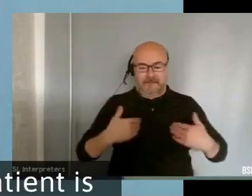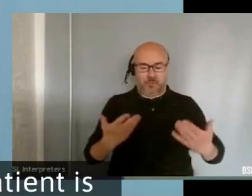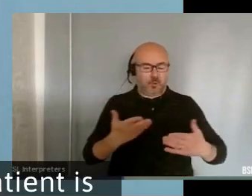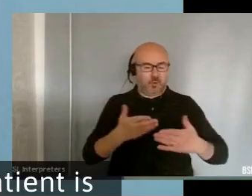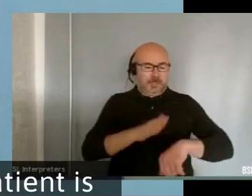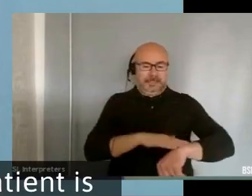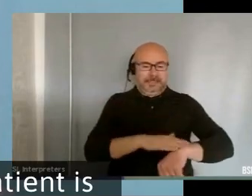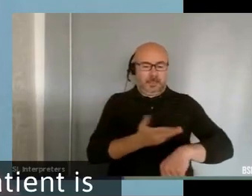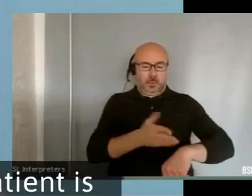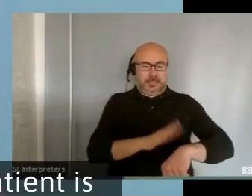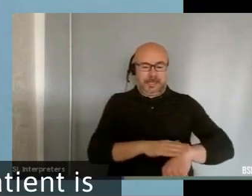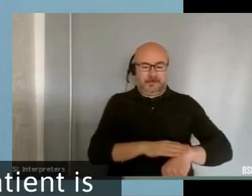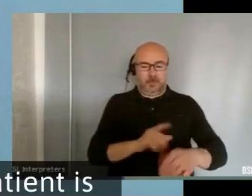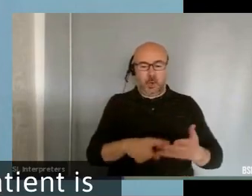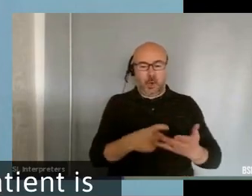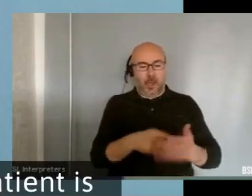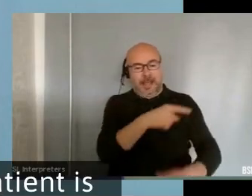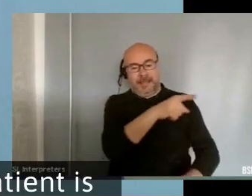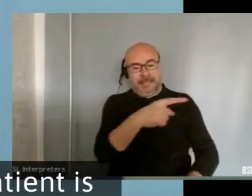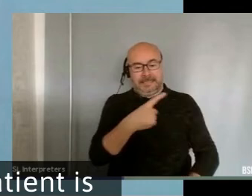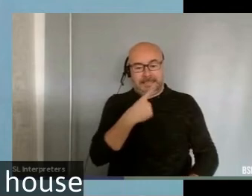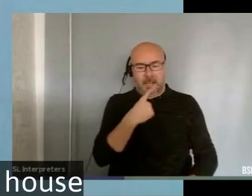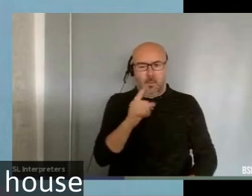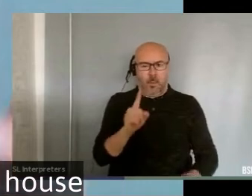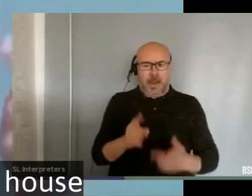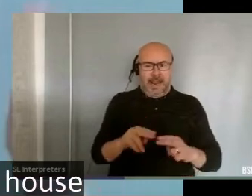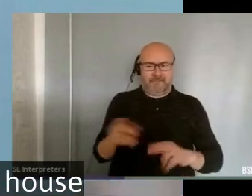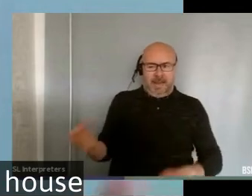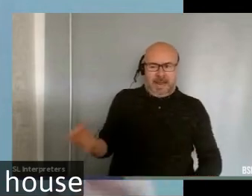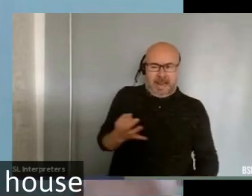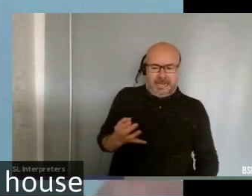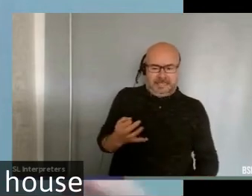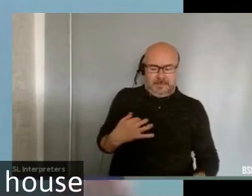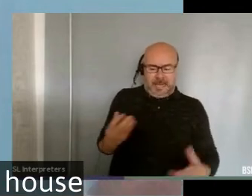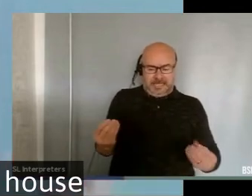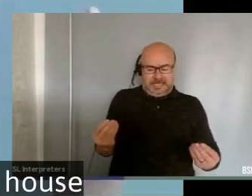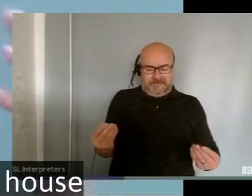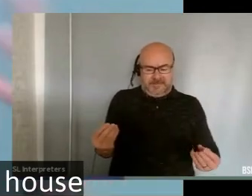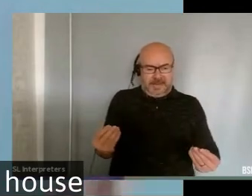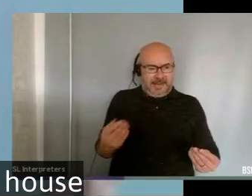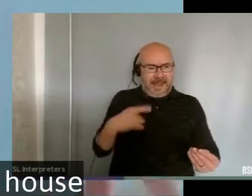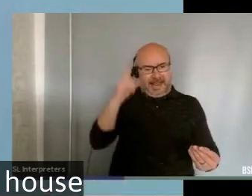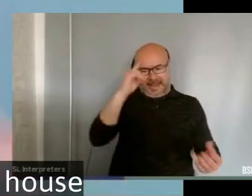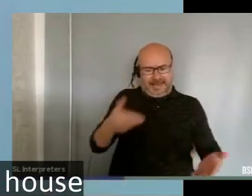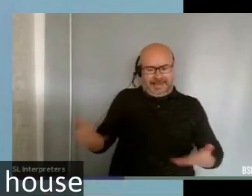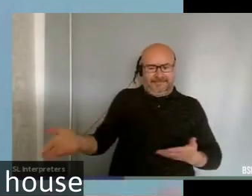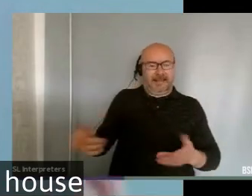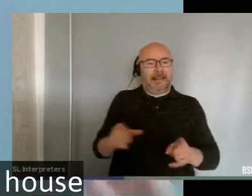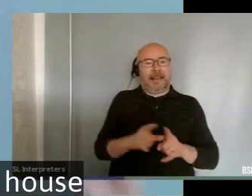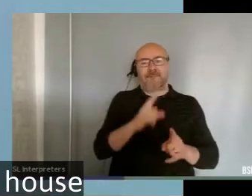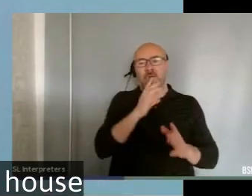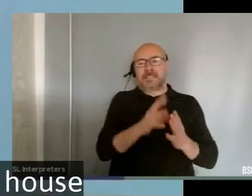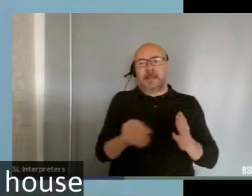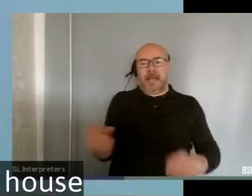patient is going to ask for something that they can't give. You know, like I want a new house or a new